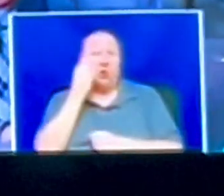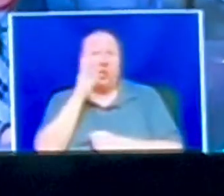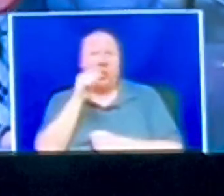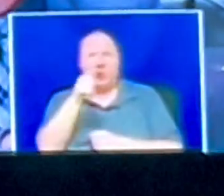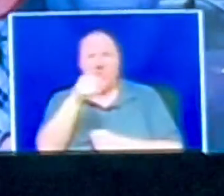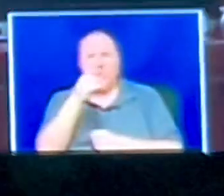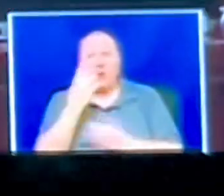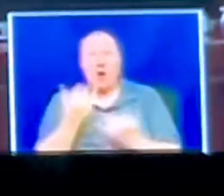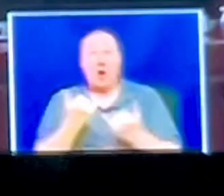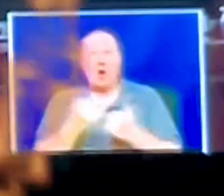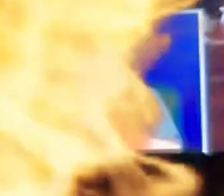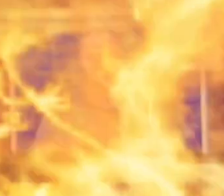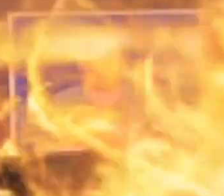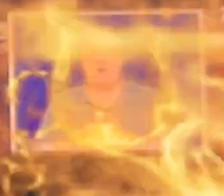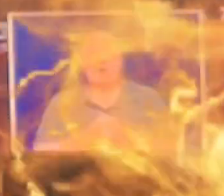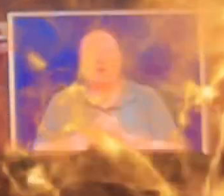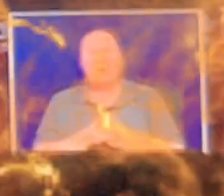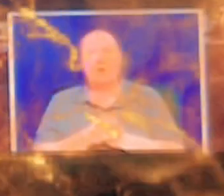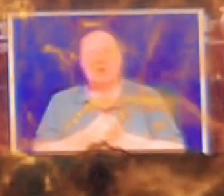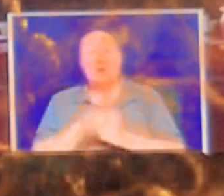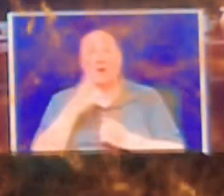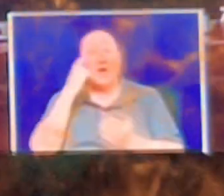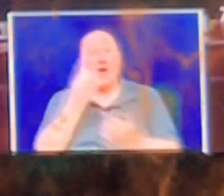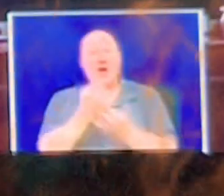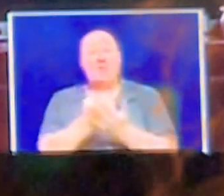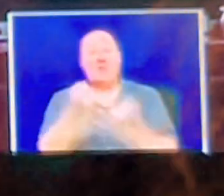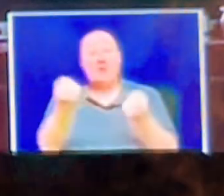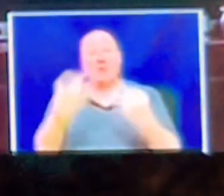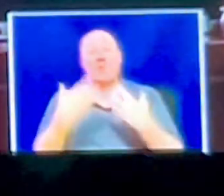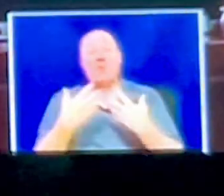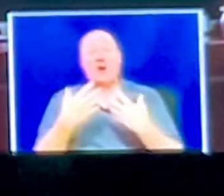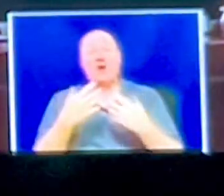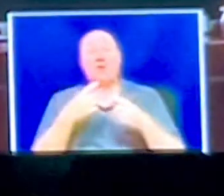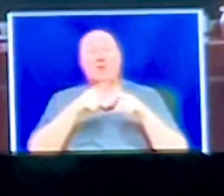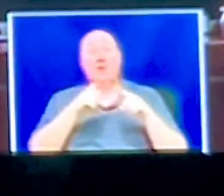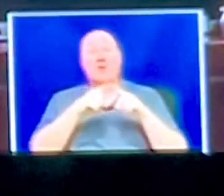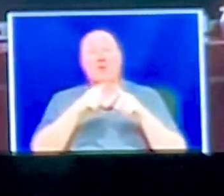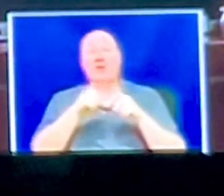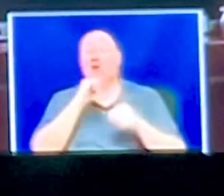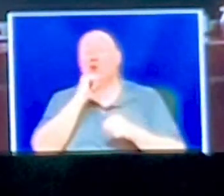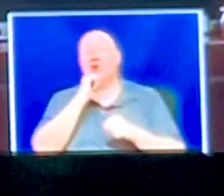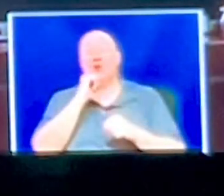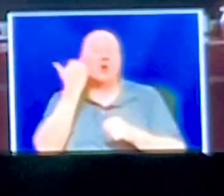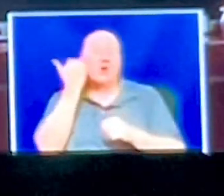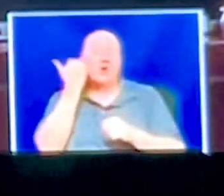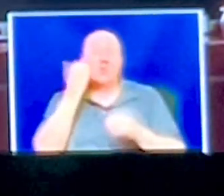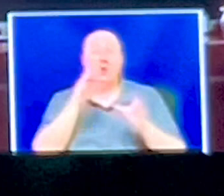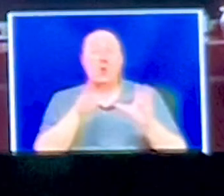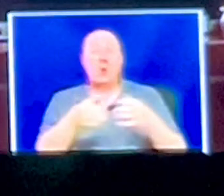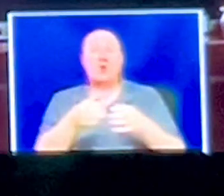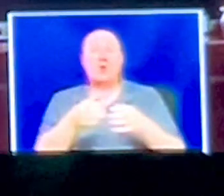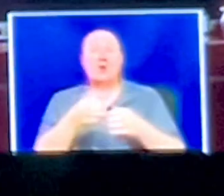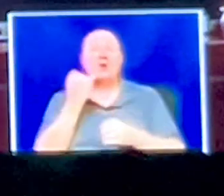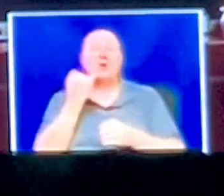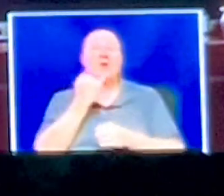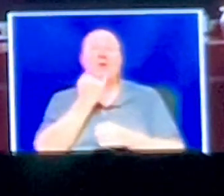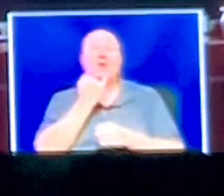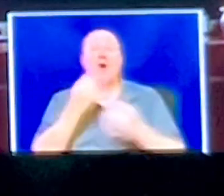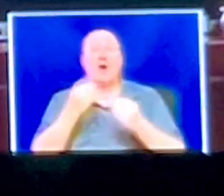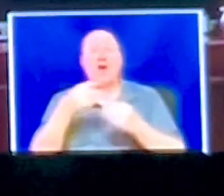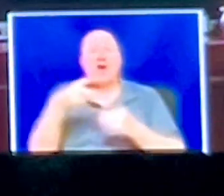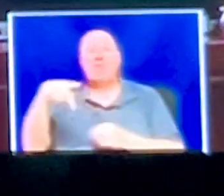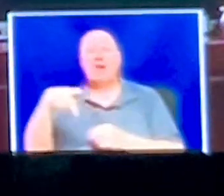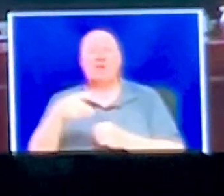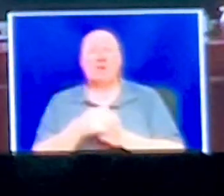you. No, it is evidence that has been provided by a range of non-governmental organizations, both in Israel and